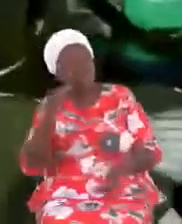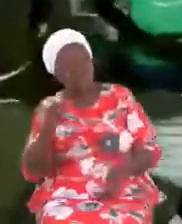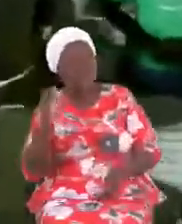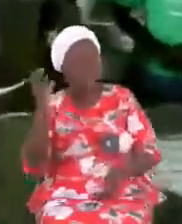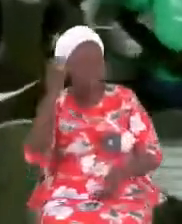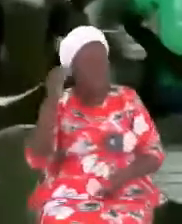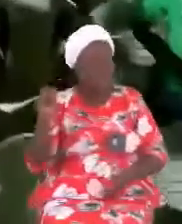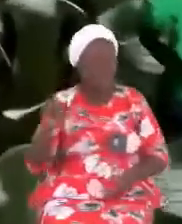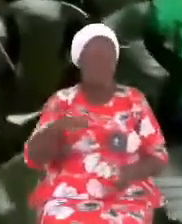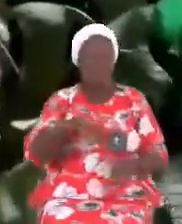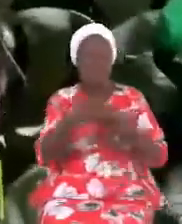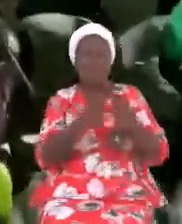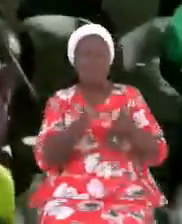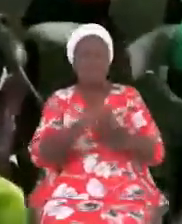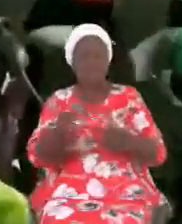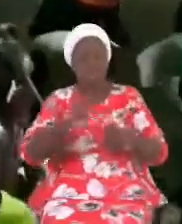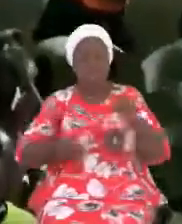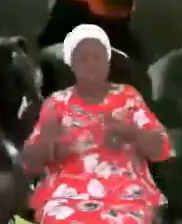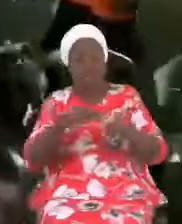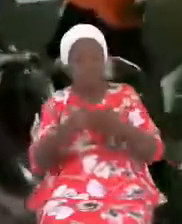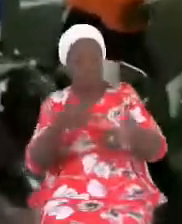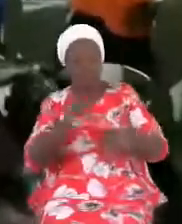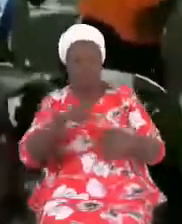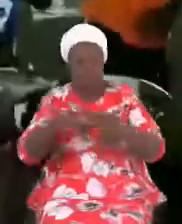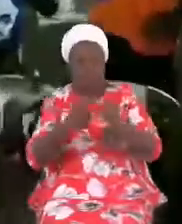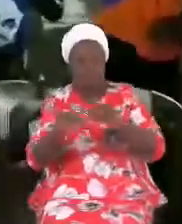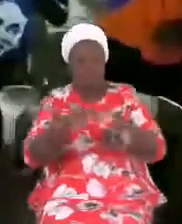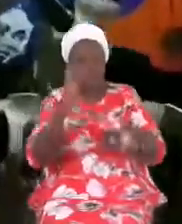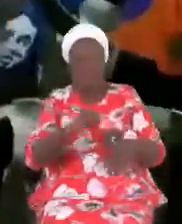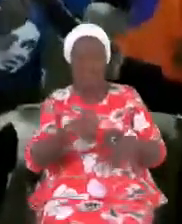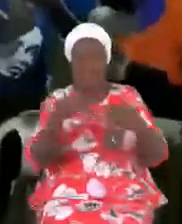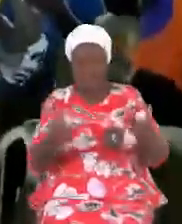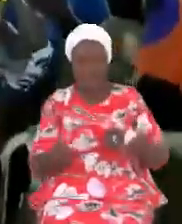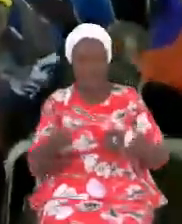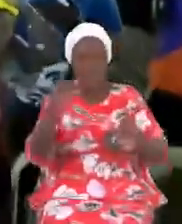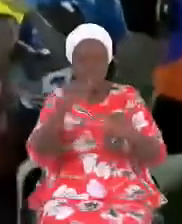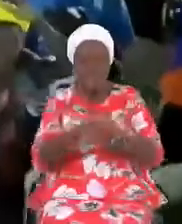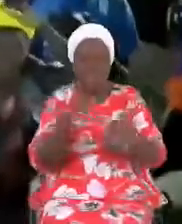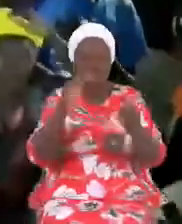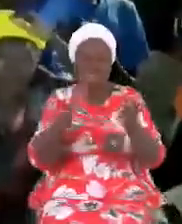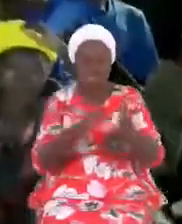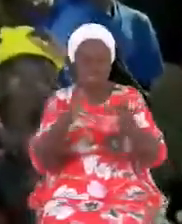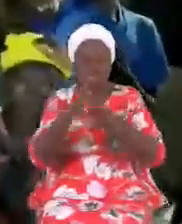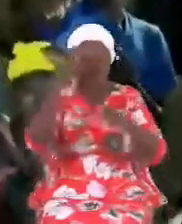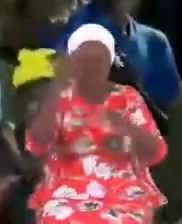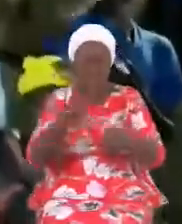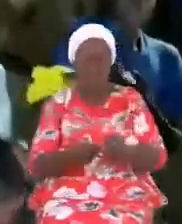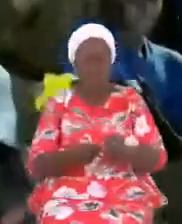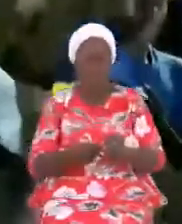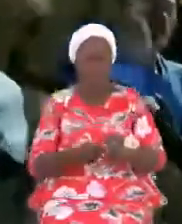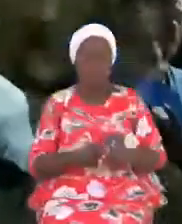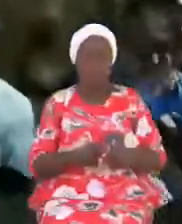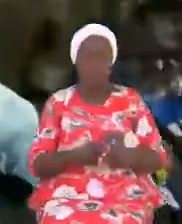you couldn't do before, you begin to do them now in Jesus' name.